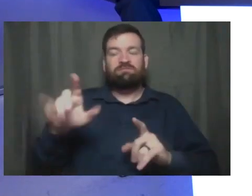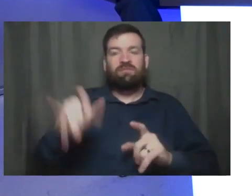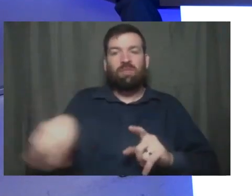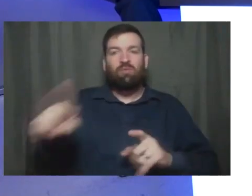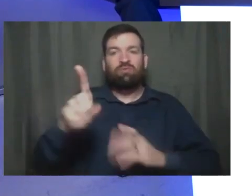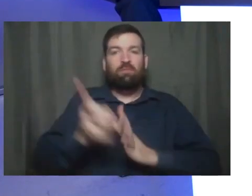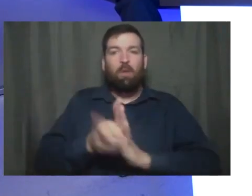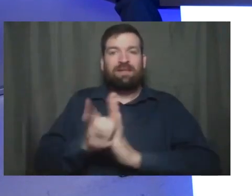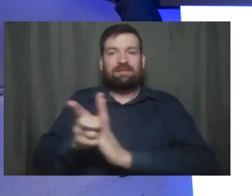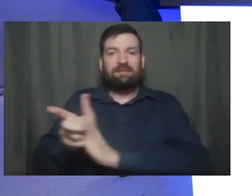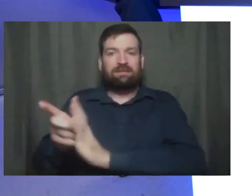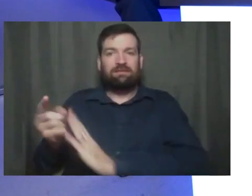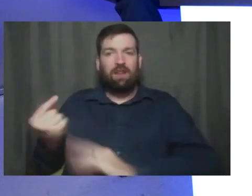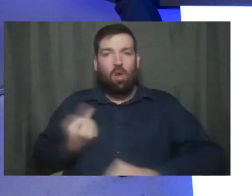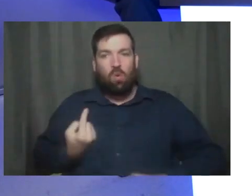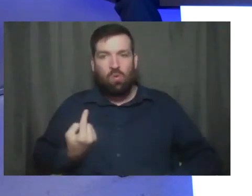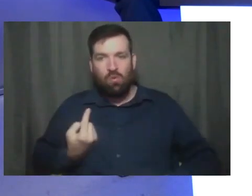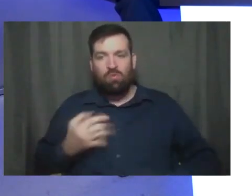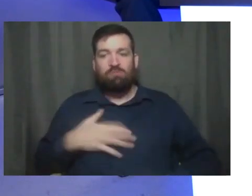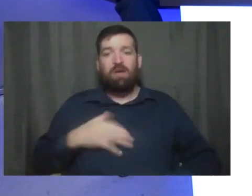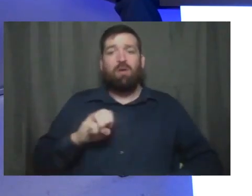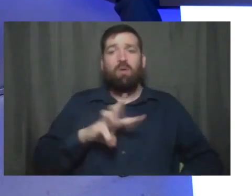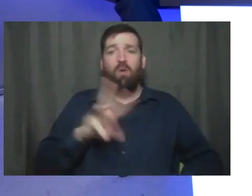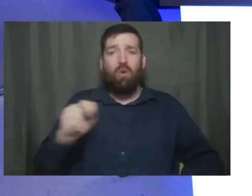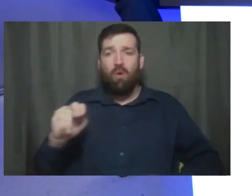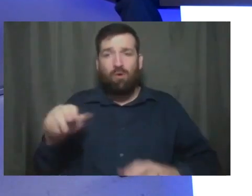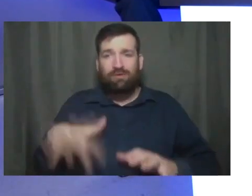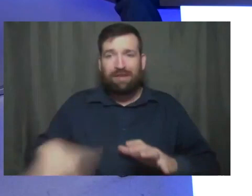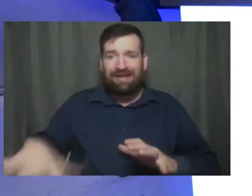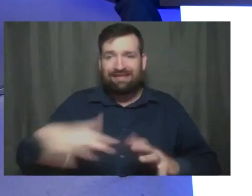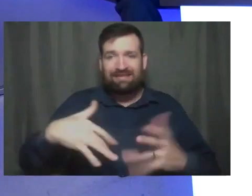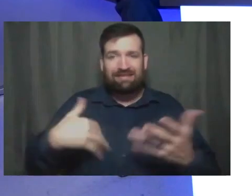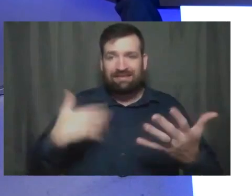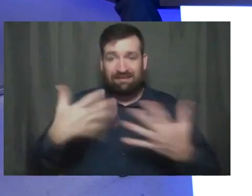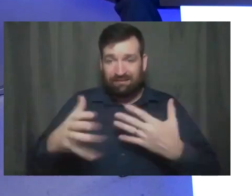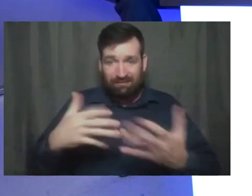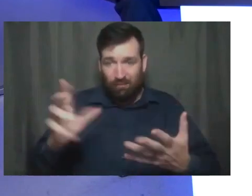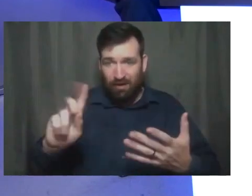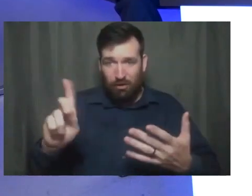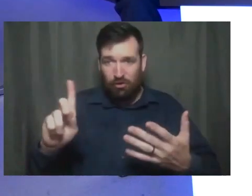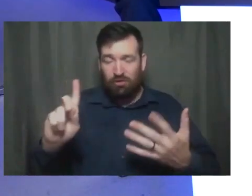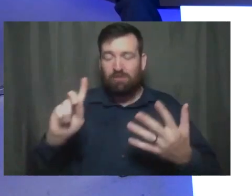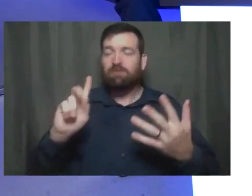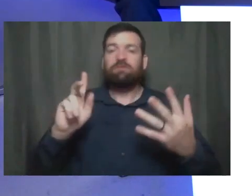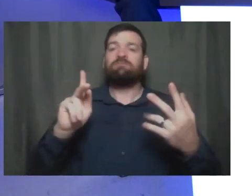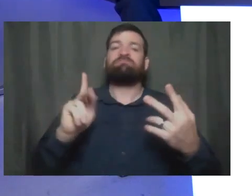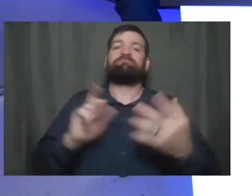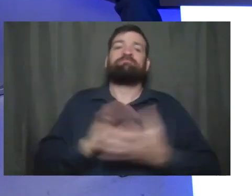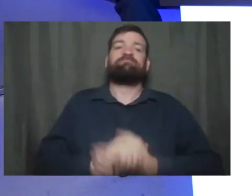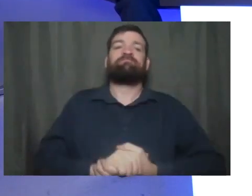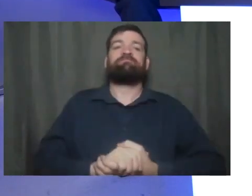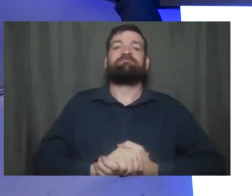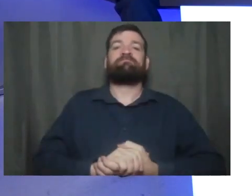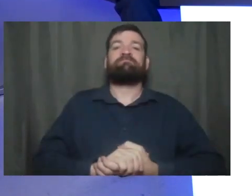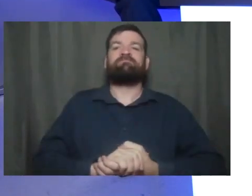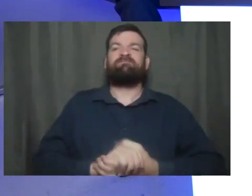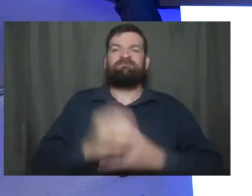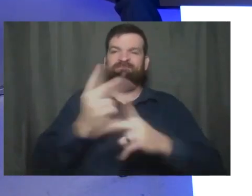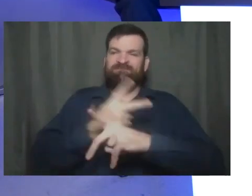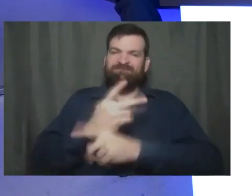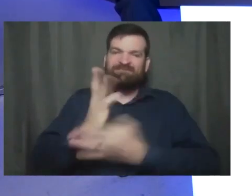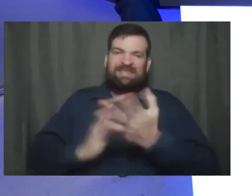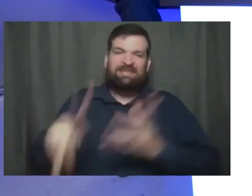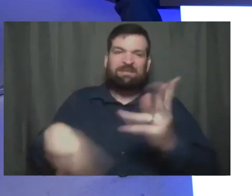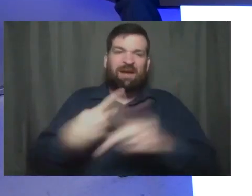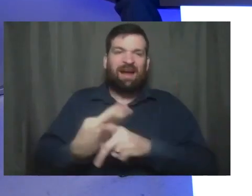alone in your own space, wherever it may be, yes. and trying to find some sort of peace. Question